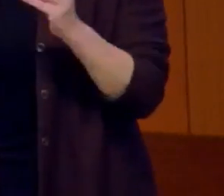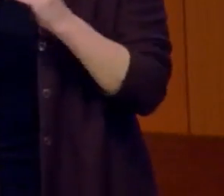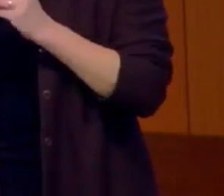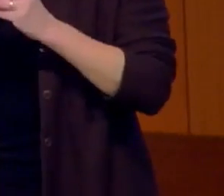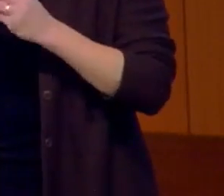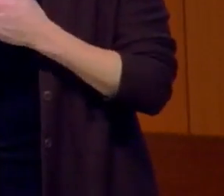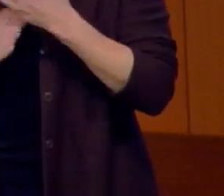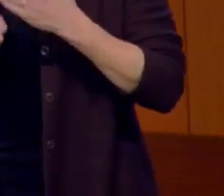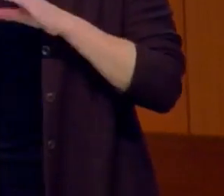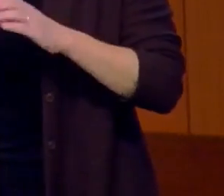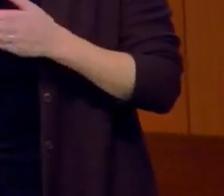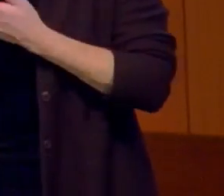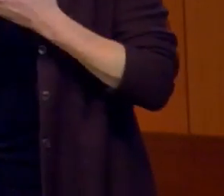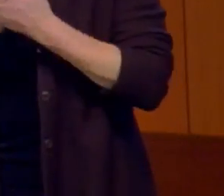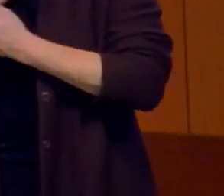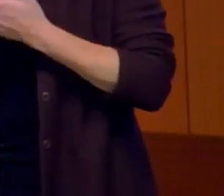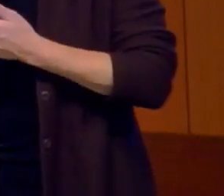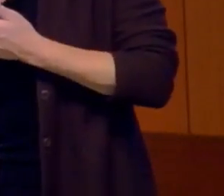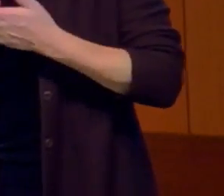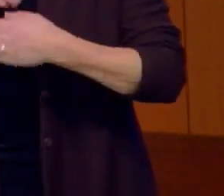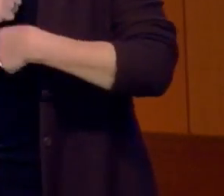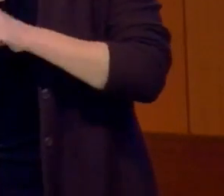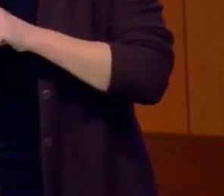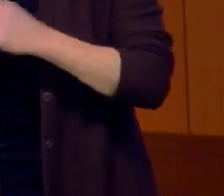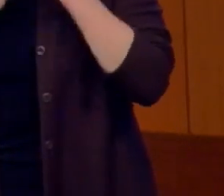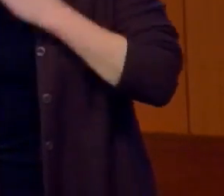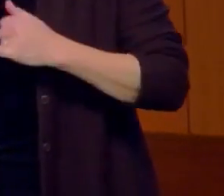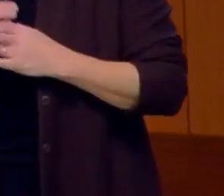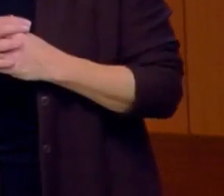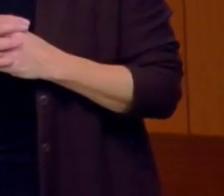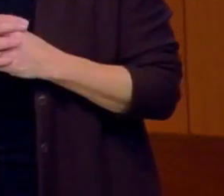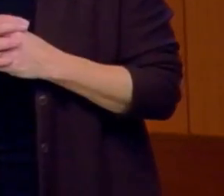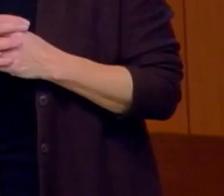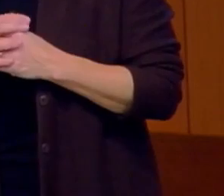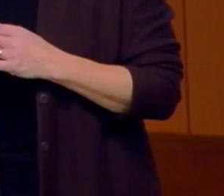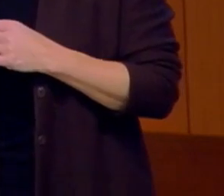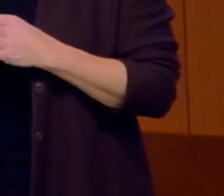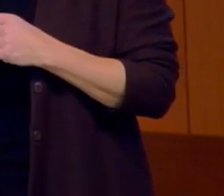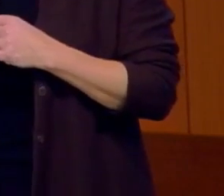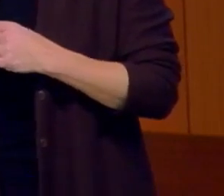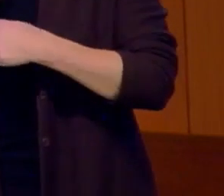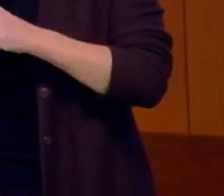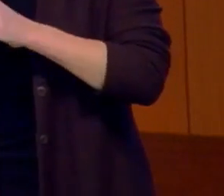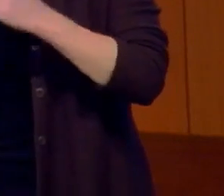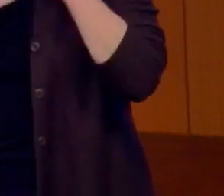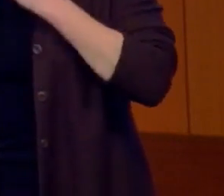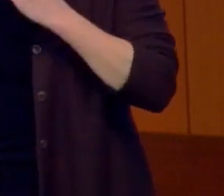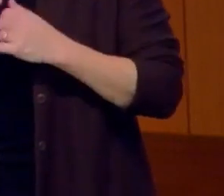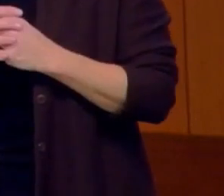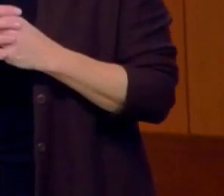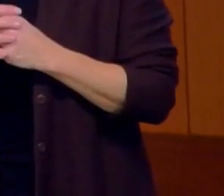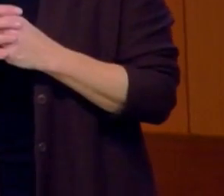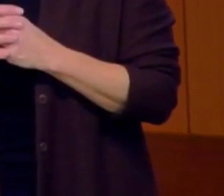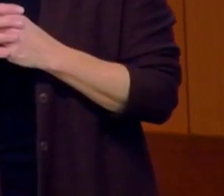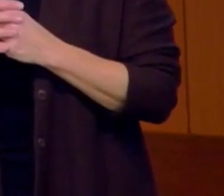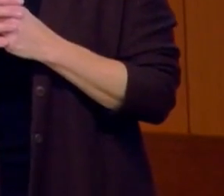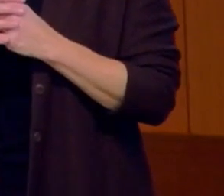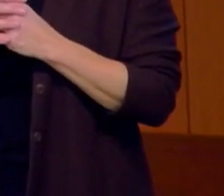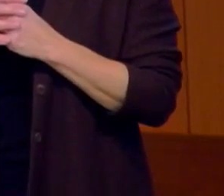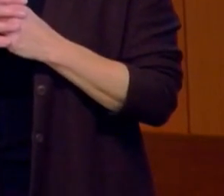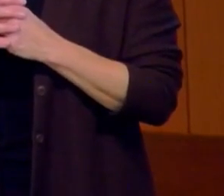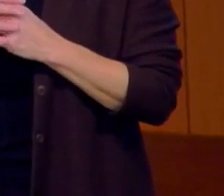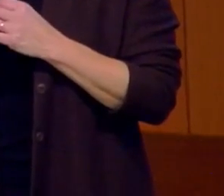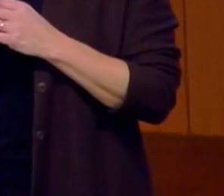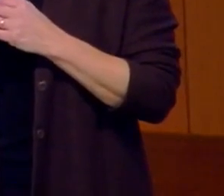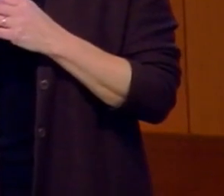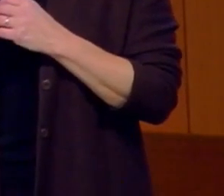done per hour, and he never makes a mistake. It's fantastic. He never makes a mistake. So Mr.